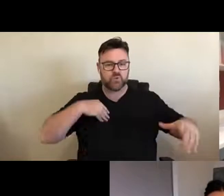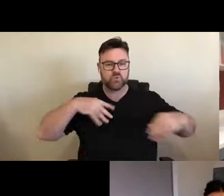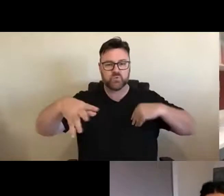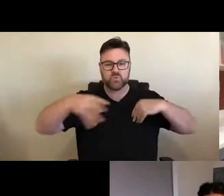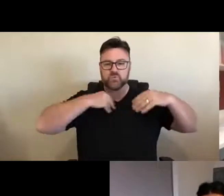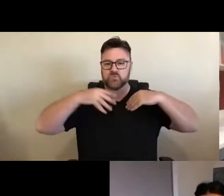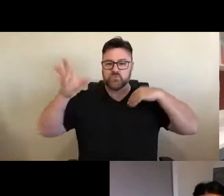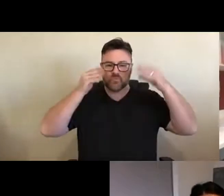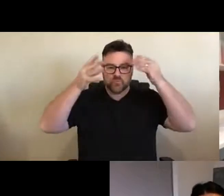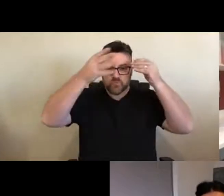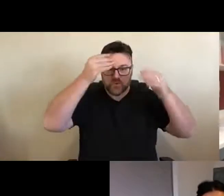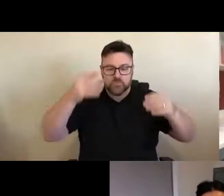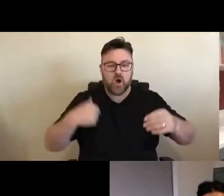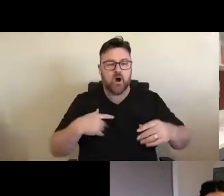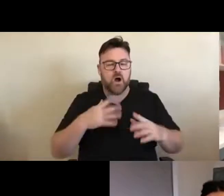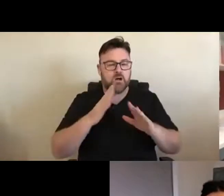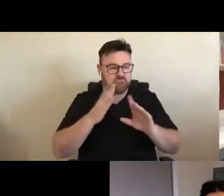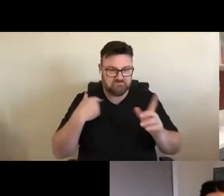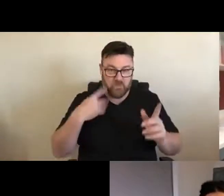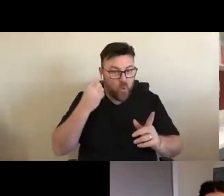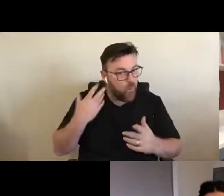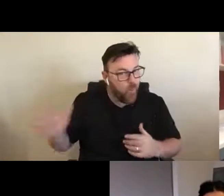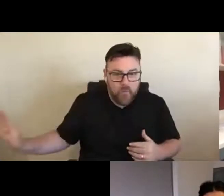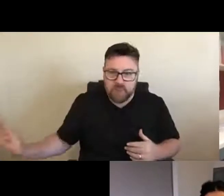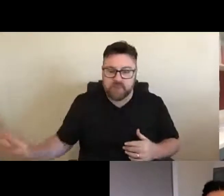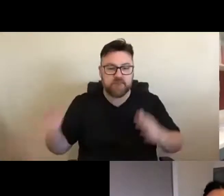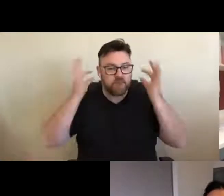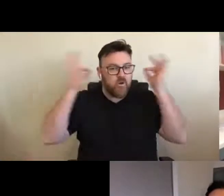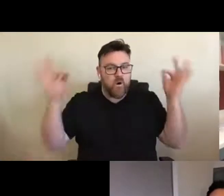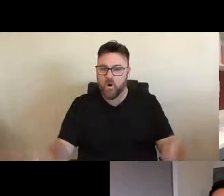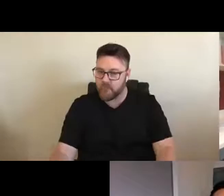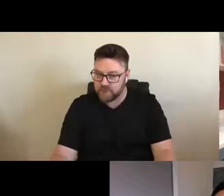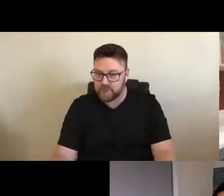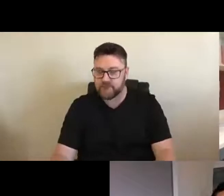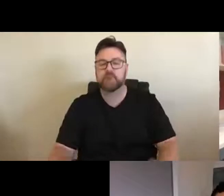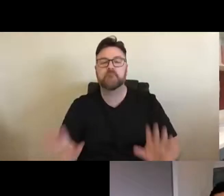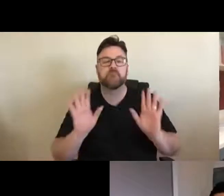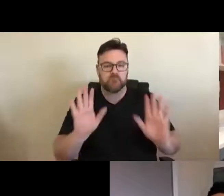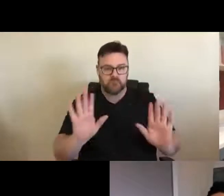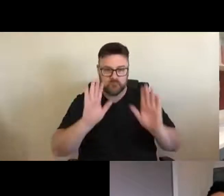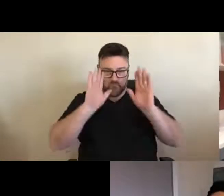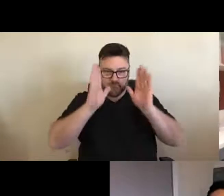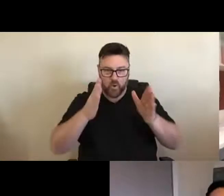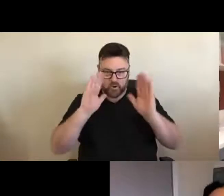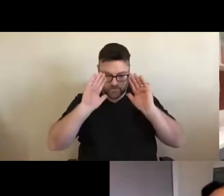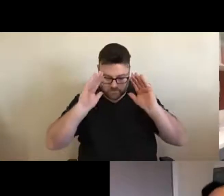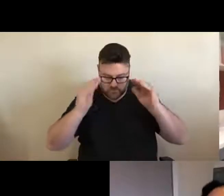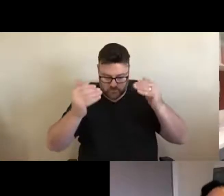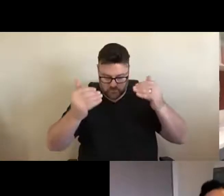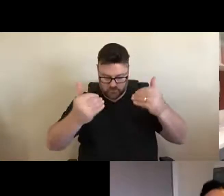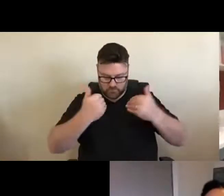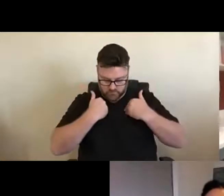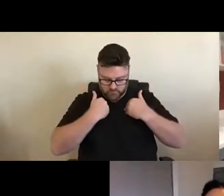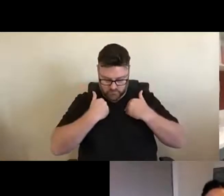simple things, phone away, podcasts out, and really attend to my own movement. And then that